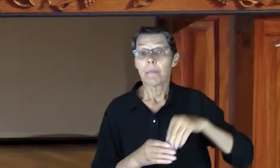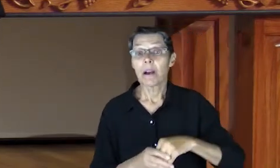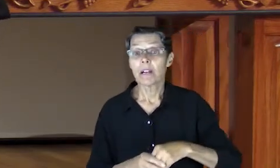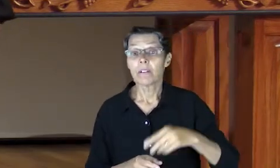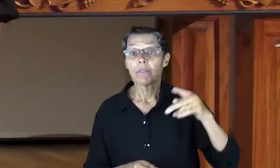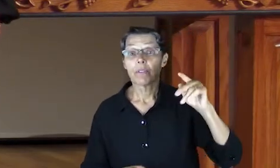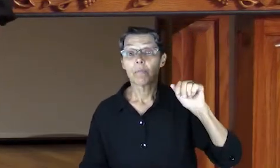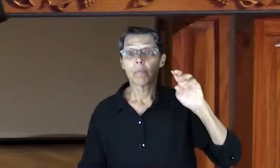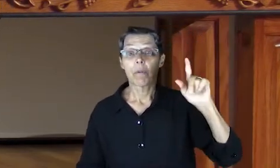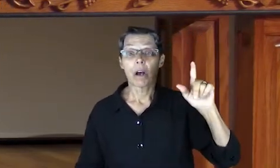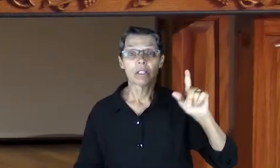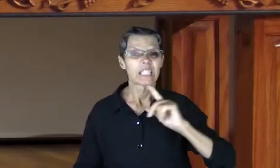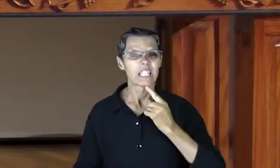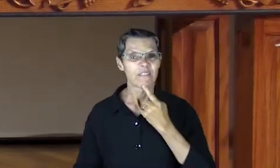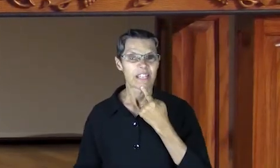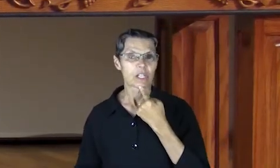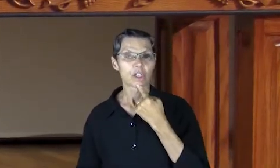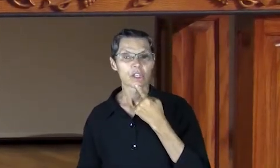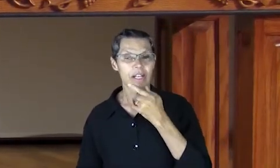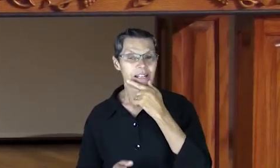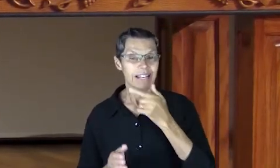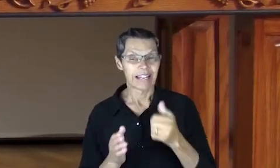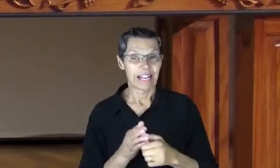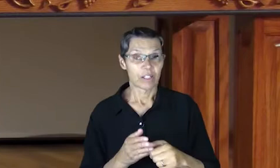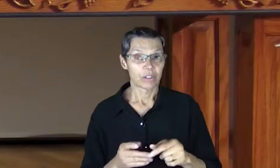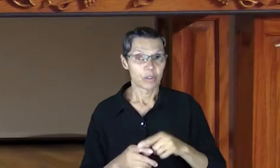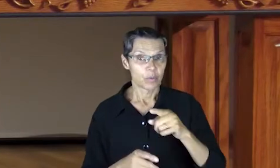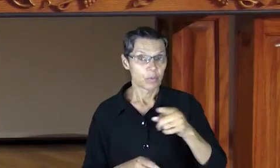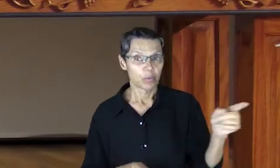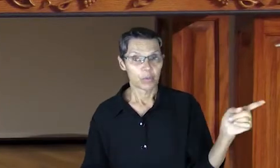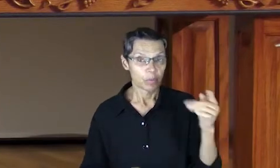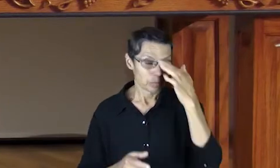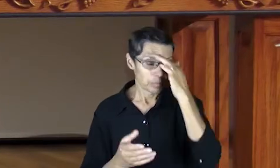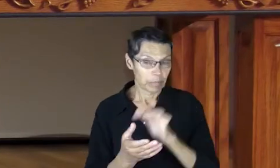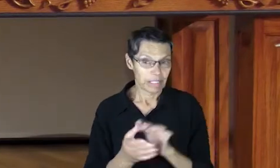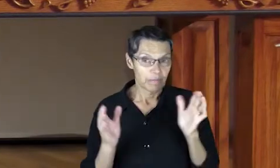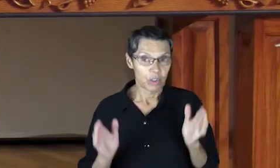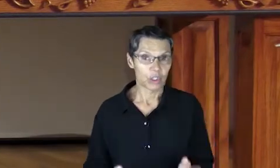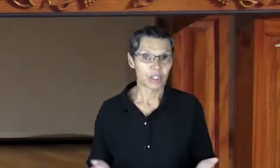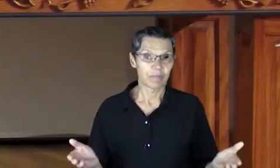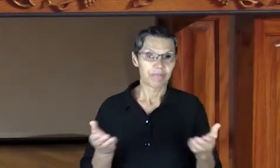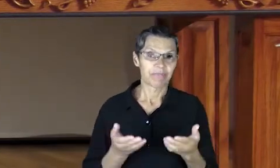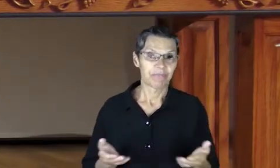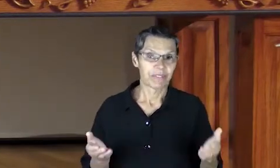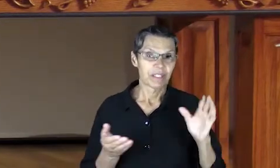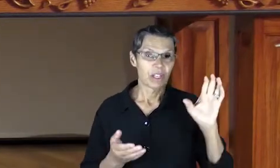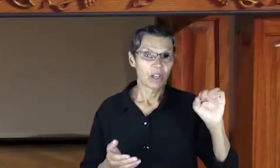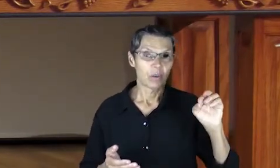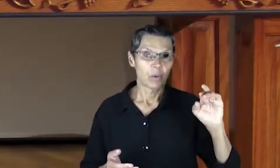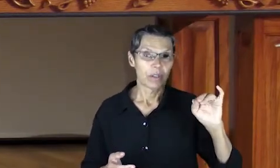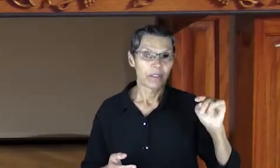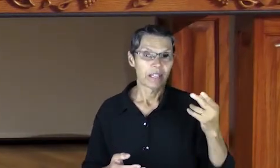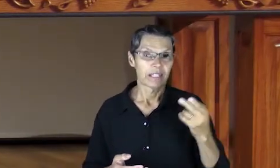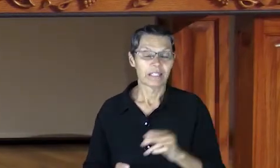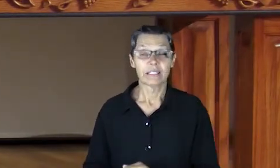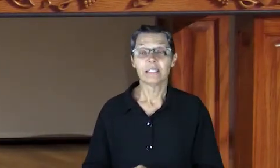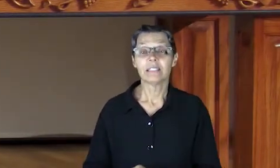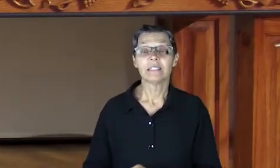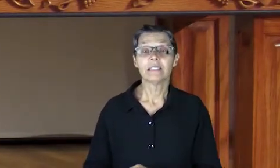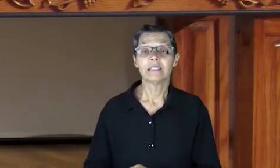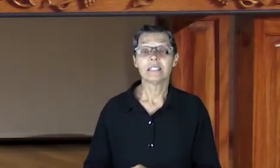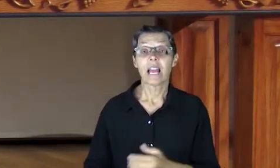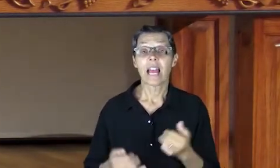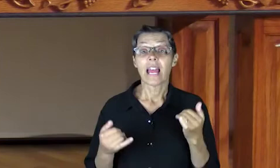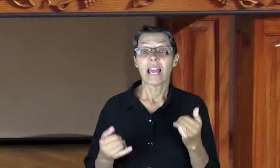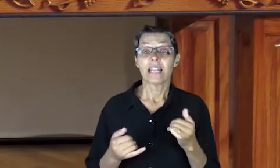of what's considered a Paul's severe letter to the believers in Corinth. And now he's sort of